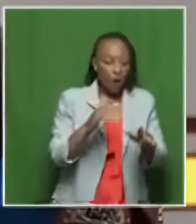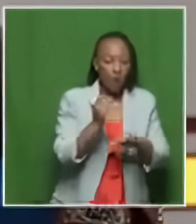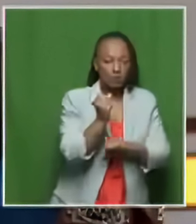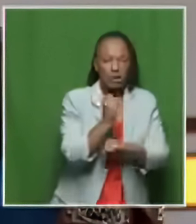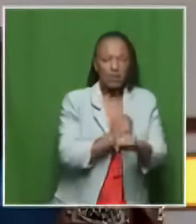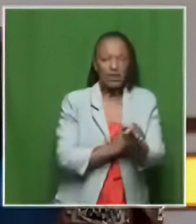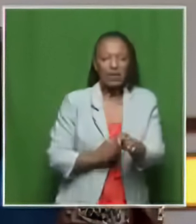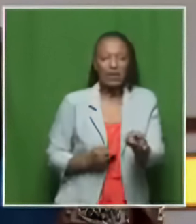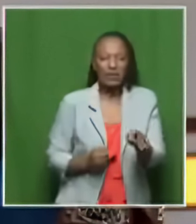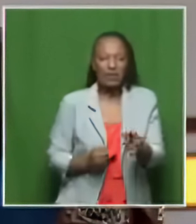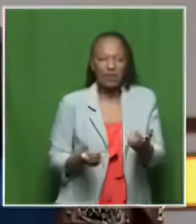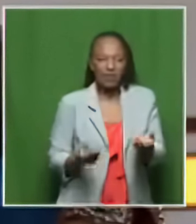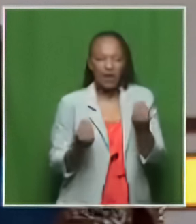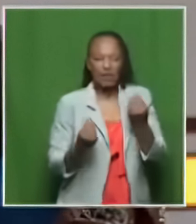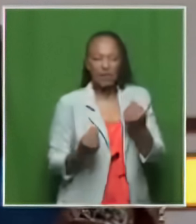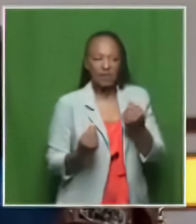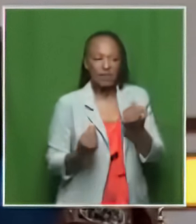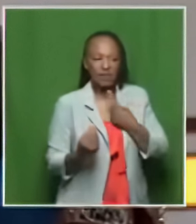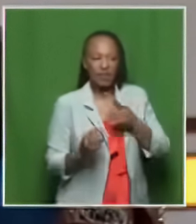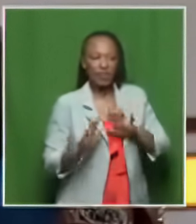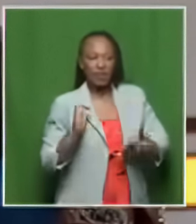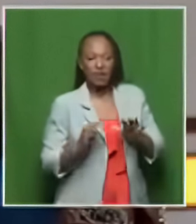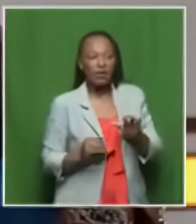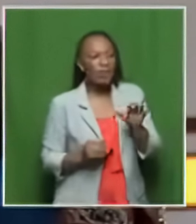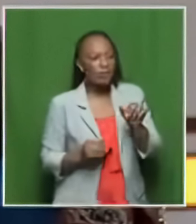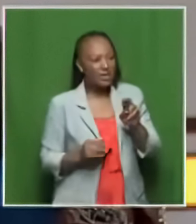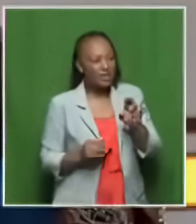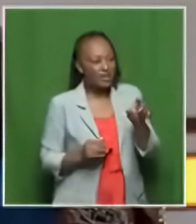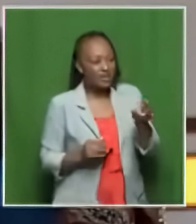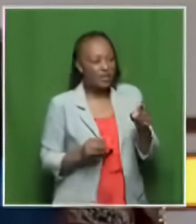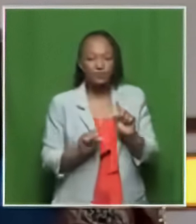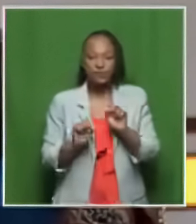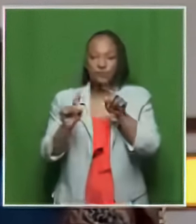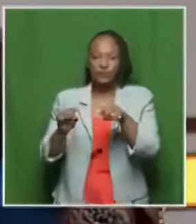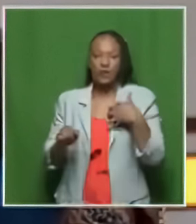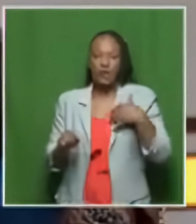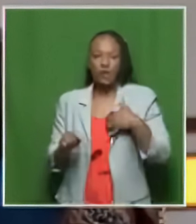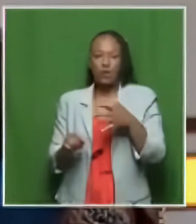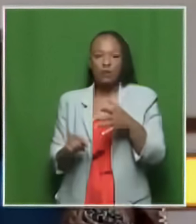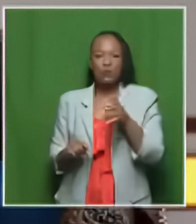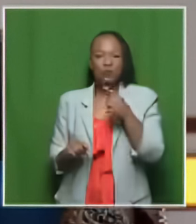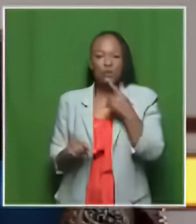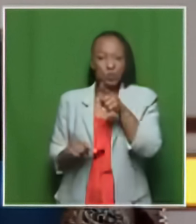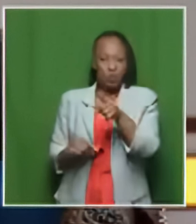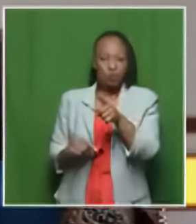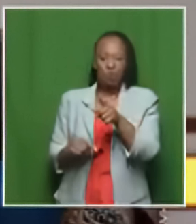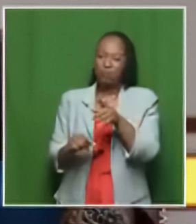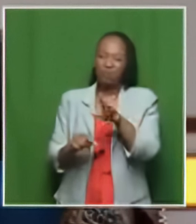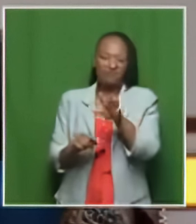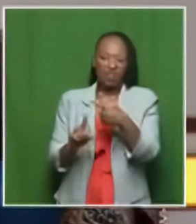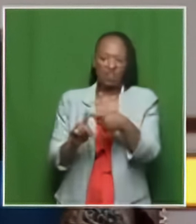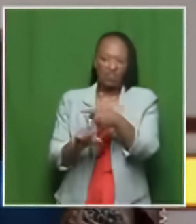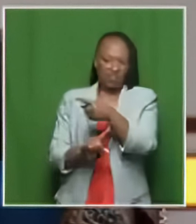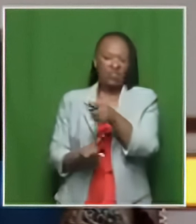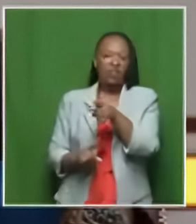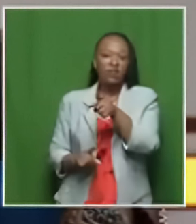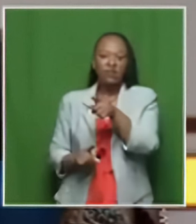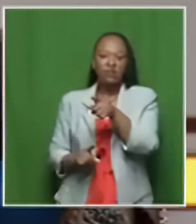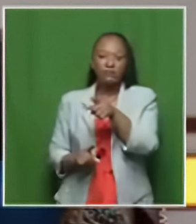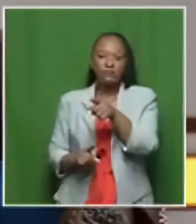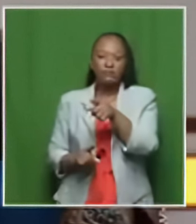ourselves in this situation. It is for the ANC to just go to Ekurhuleni and say, you are out of order. This is